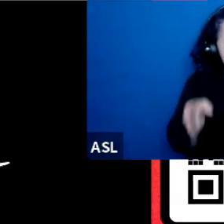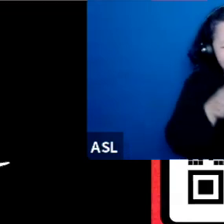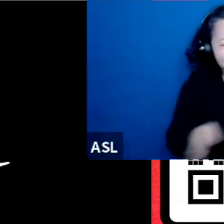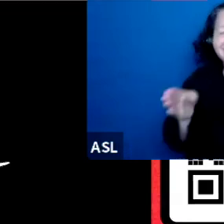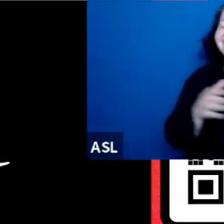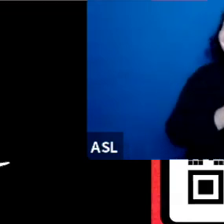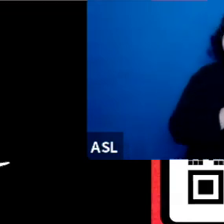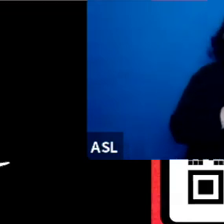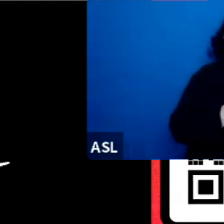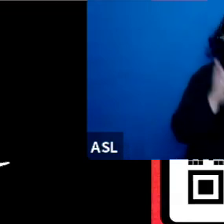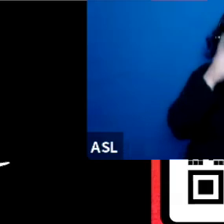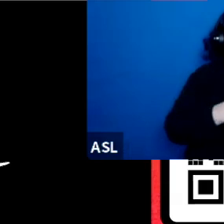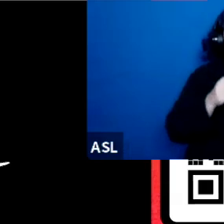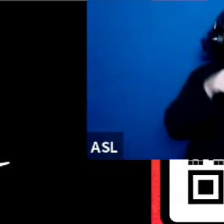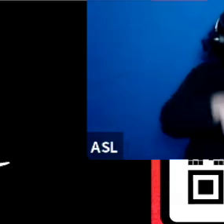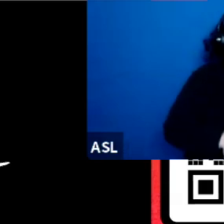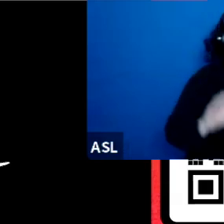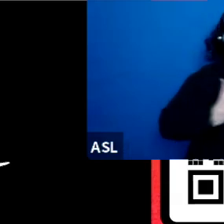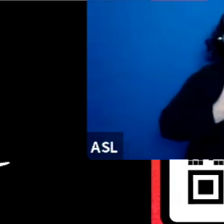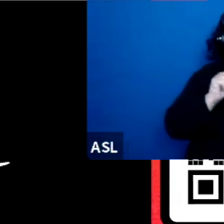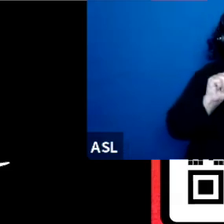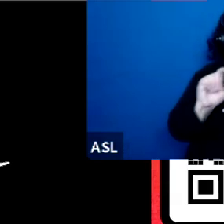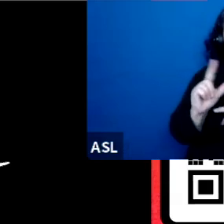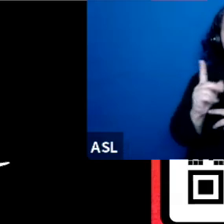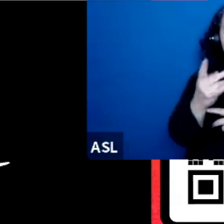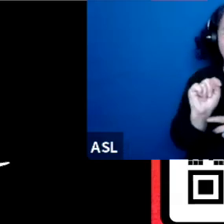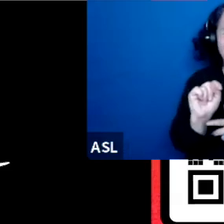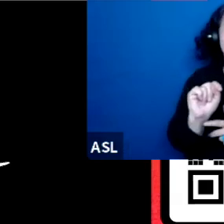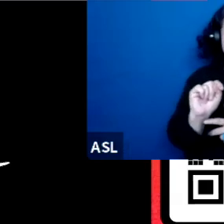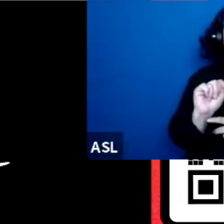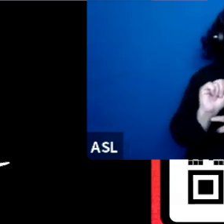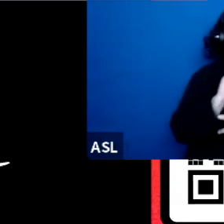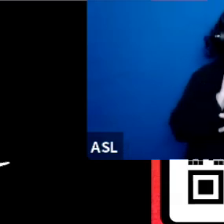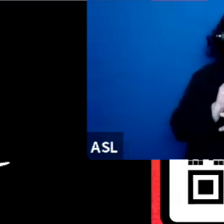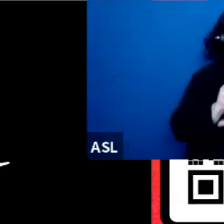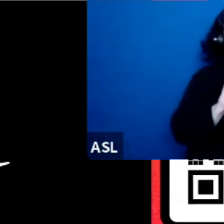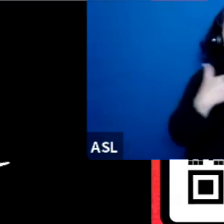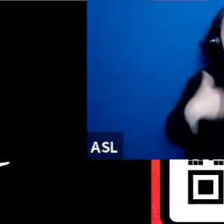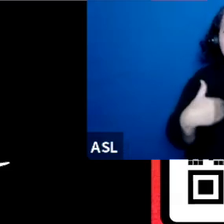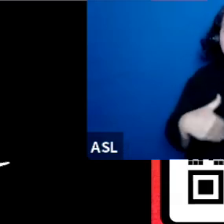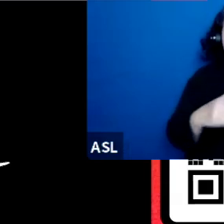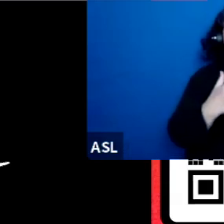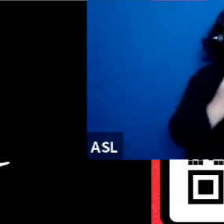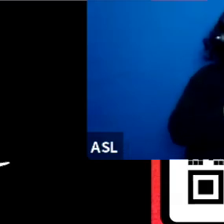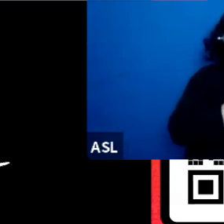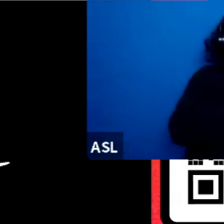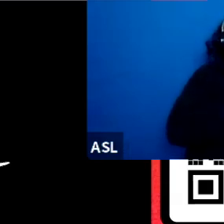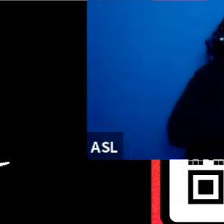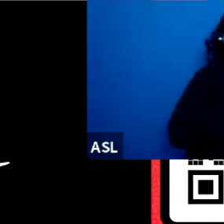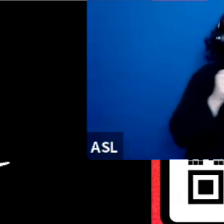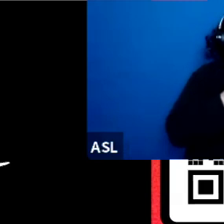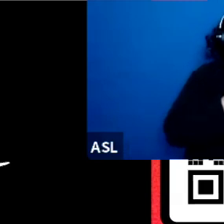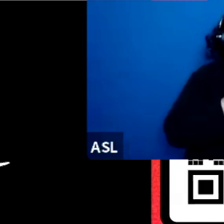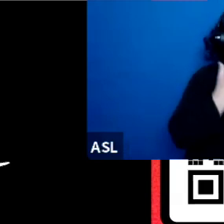of love that was put together over the last year and a half with NHRC, with Lighthouse Learning Collective, and with Trans